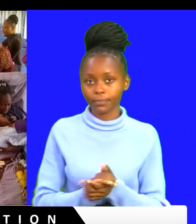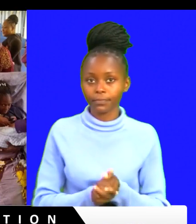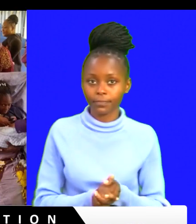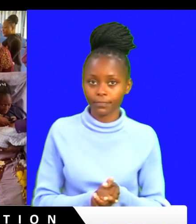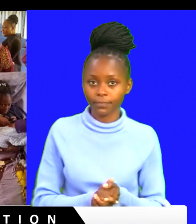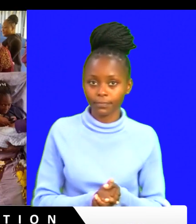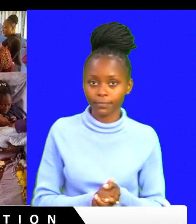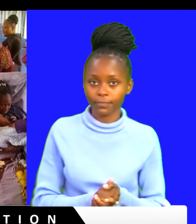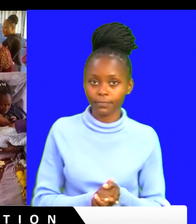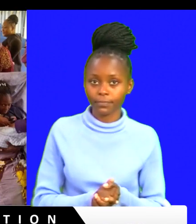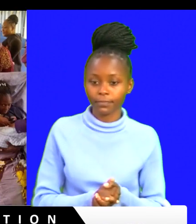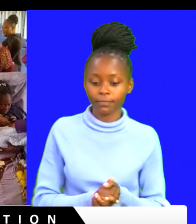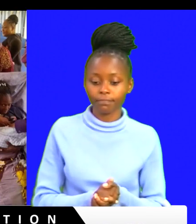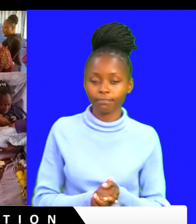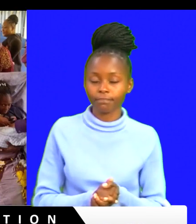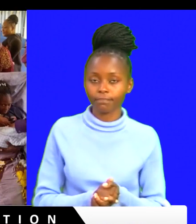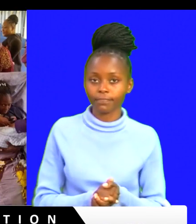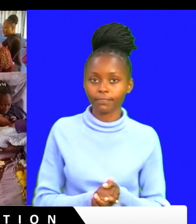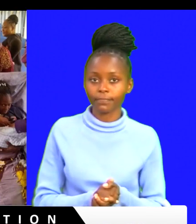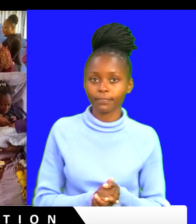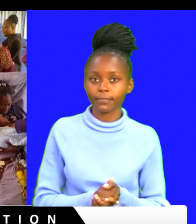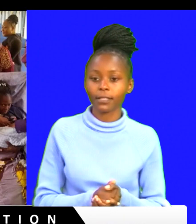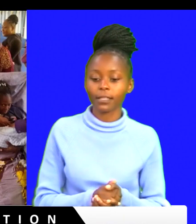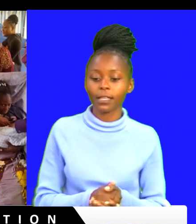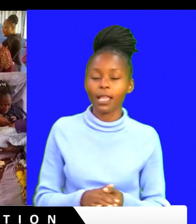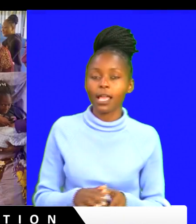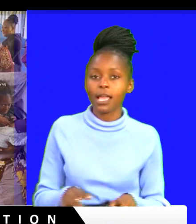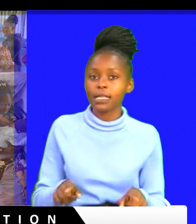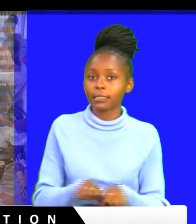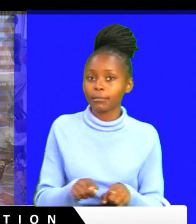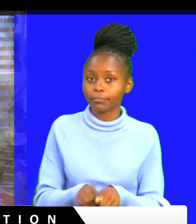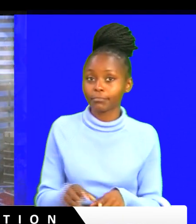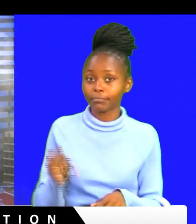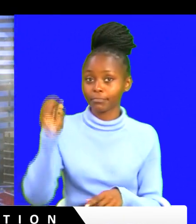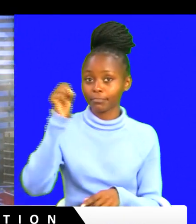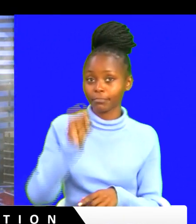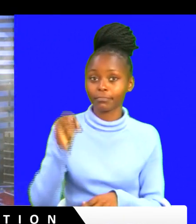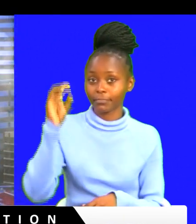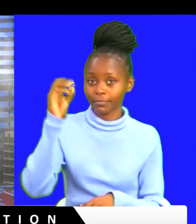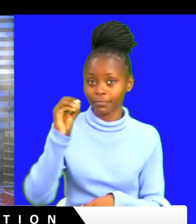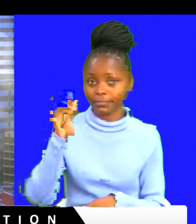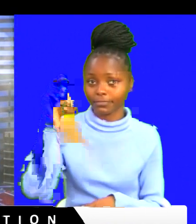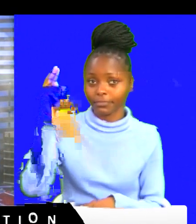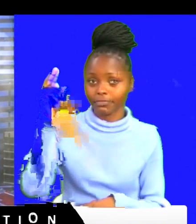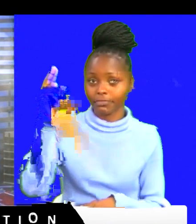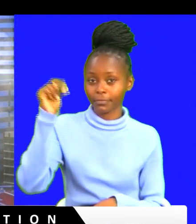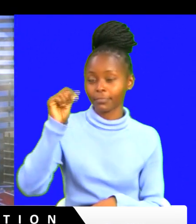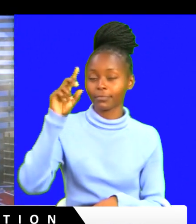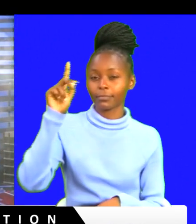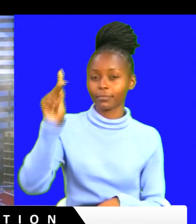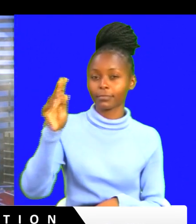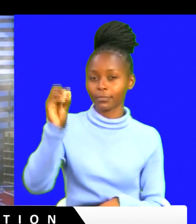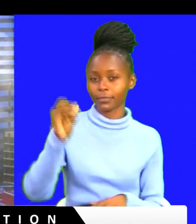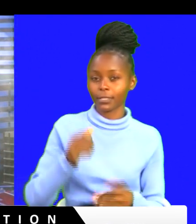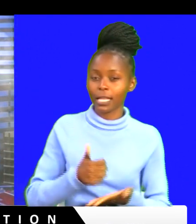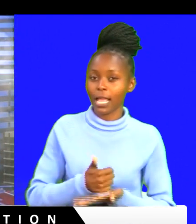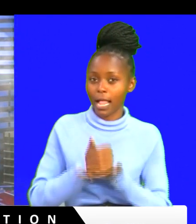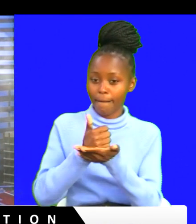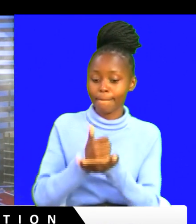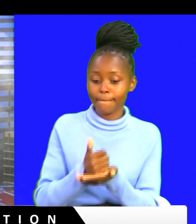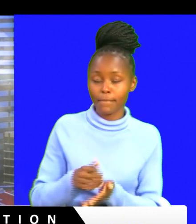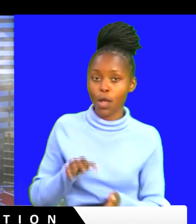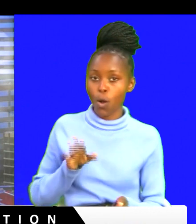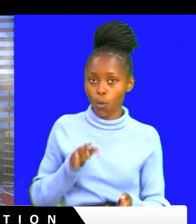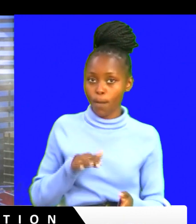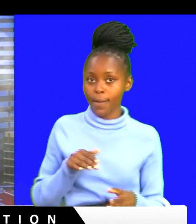really went well vizuri. And also Mike Sonko has been trending because he actually helped some woman on the street through the